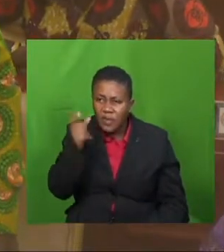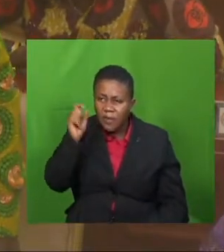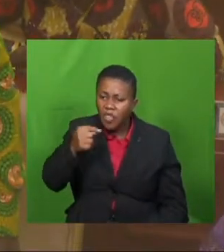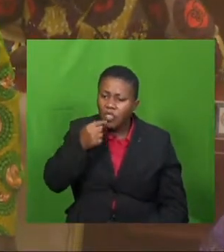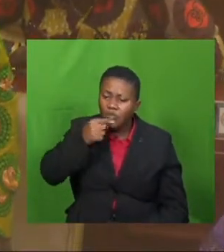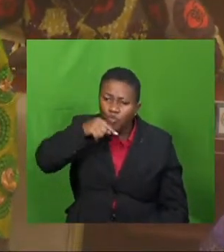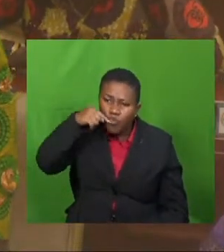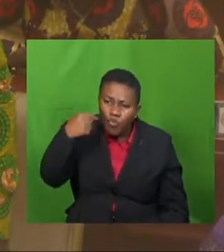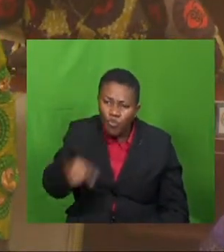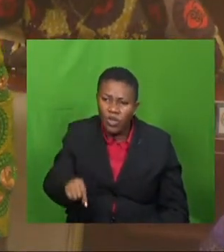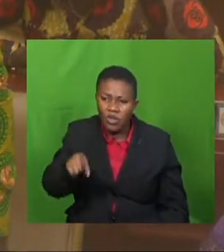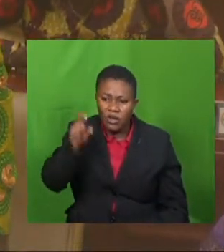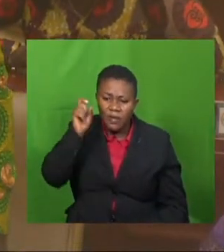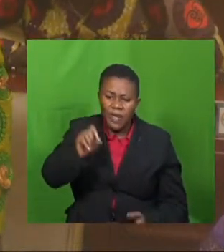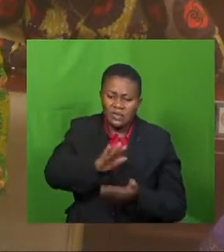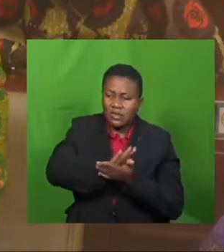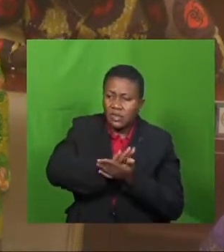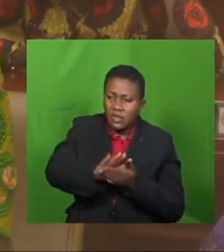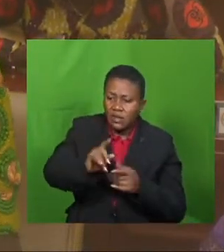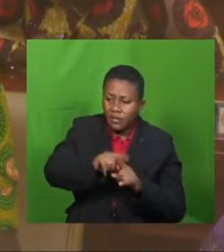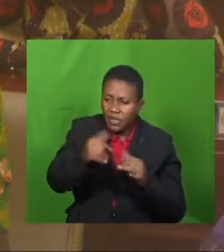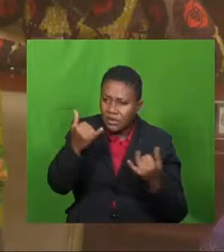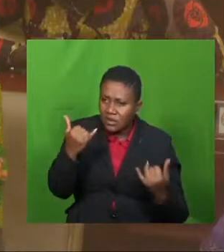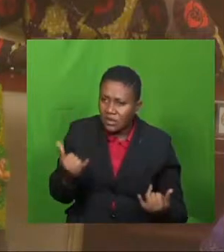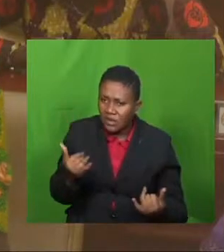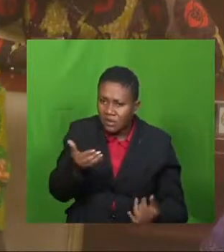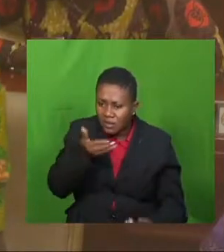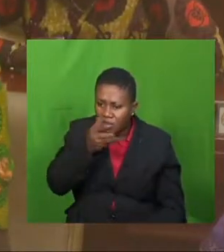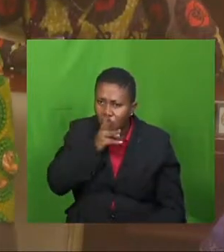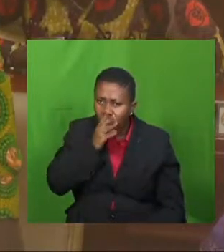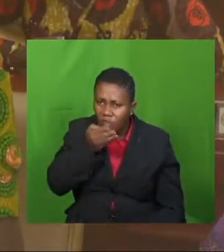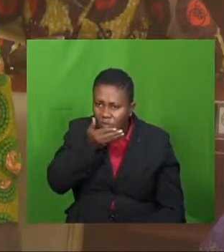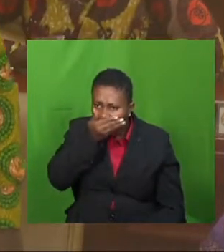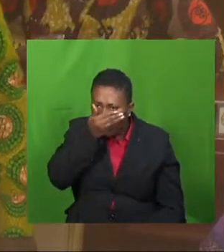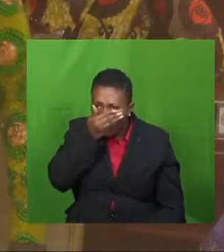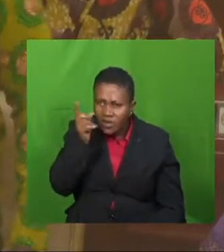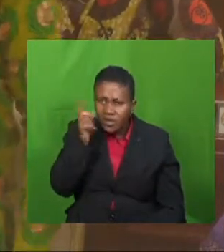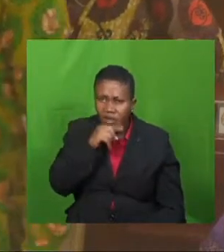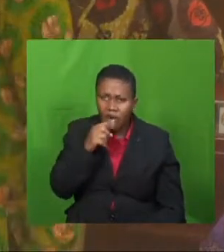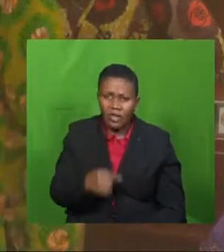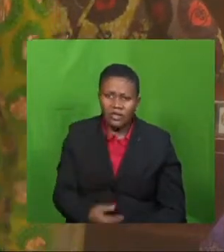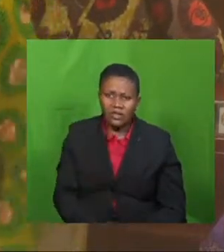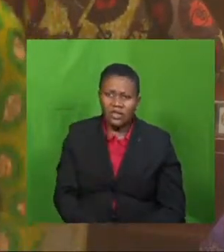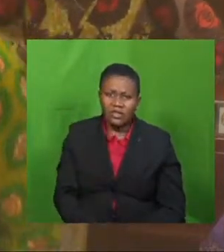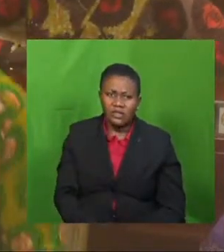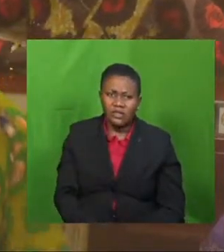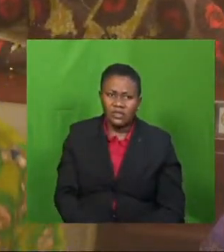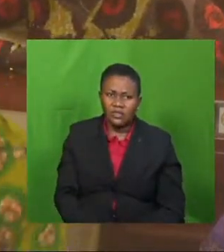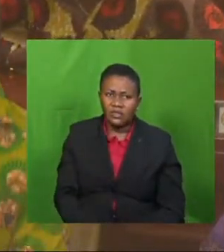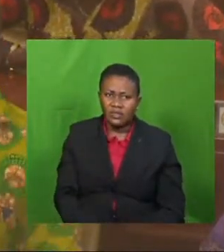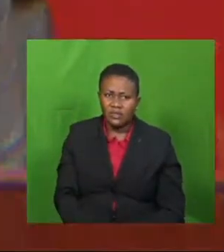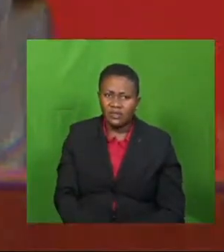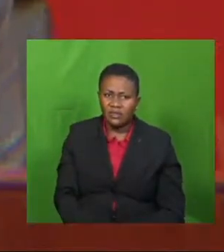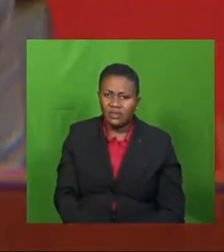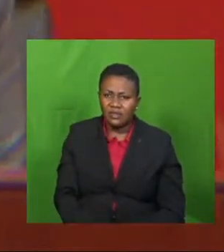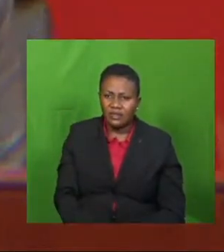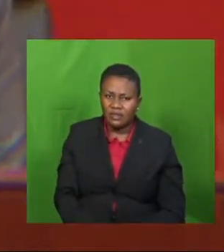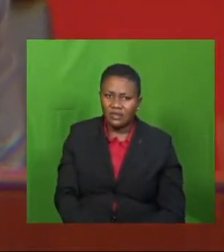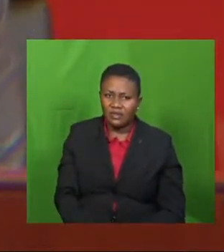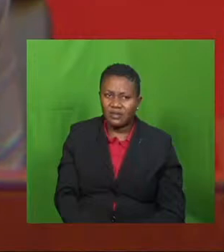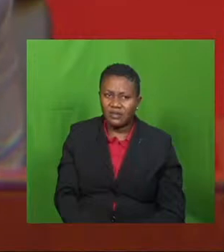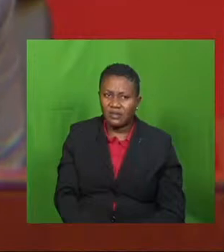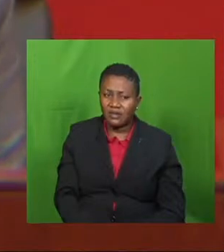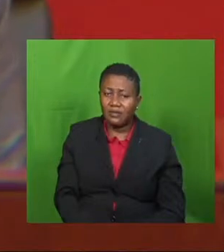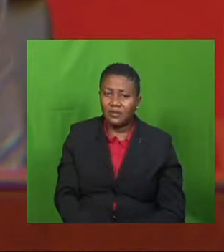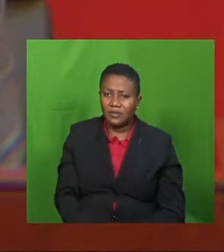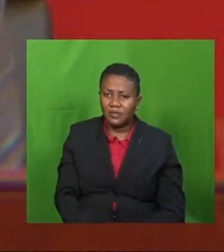water. This is very unfortunate. I like it. Hold on. Thank you, Mr. Speaker. Mr. Speaker, my